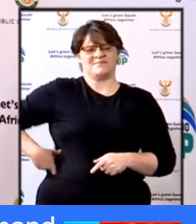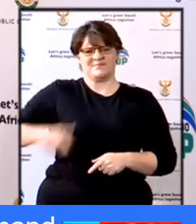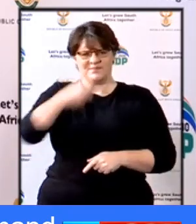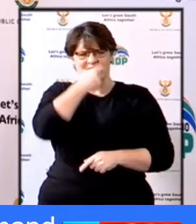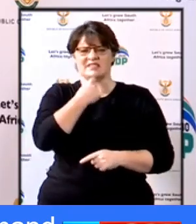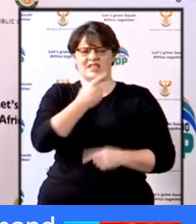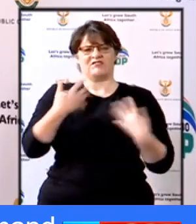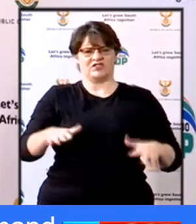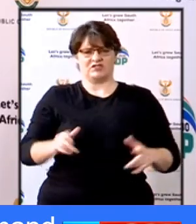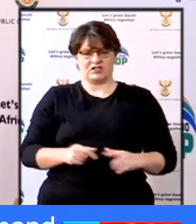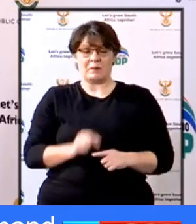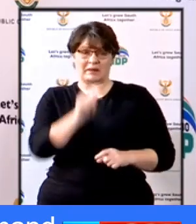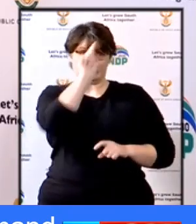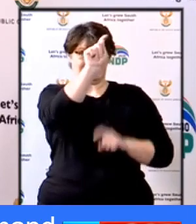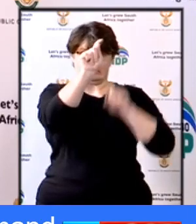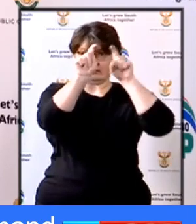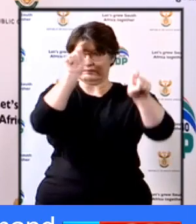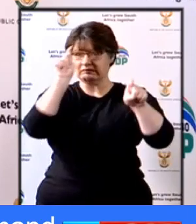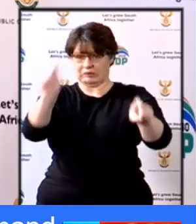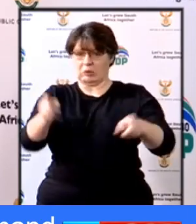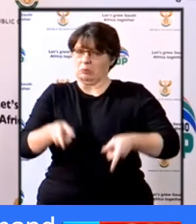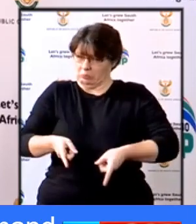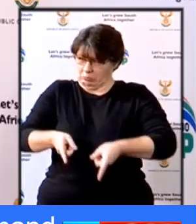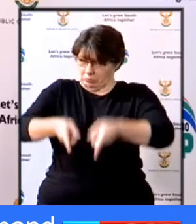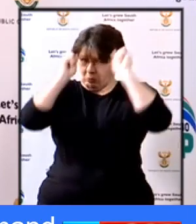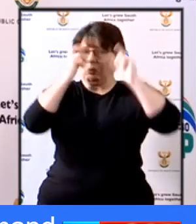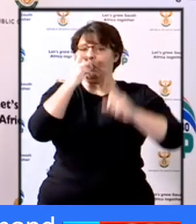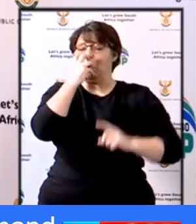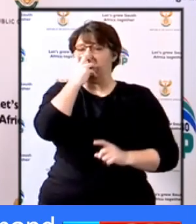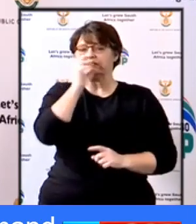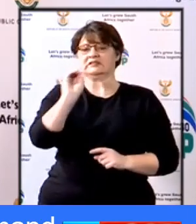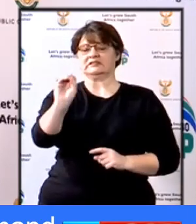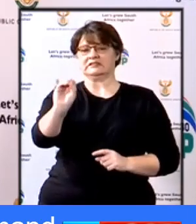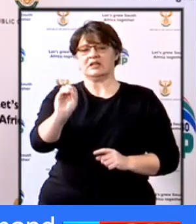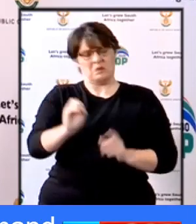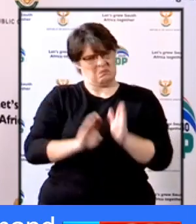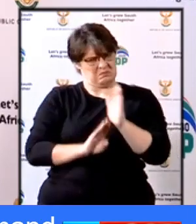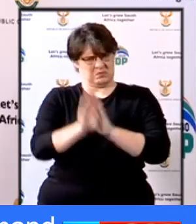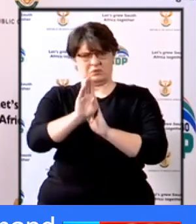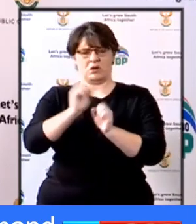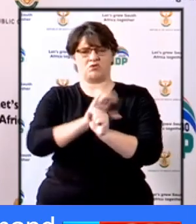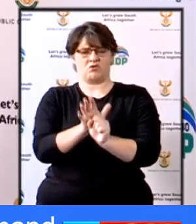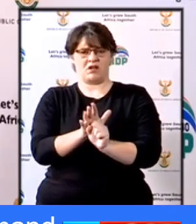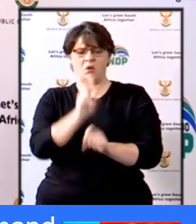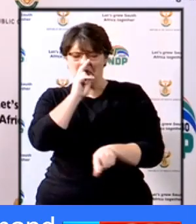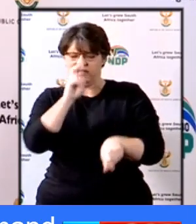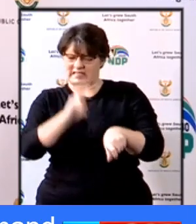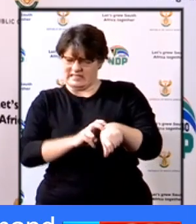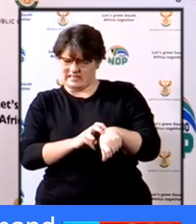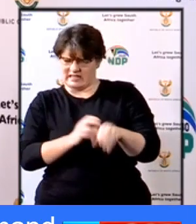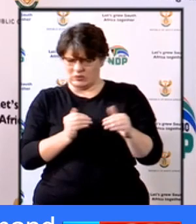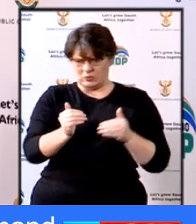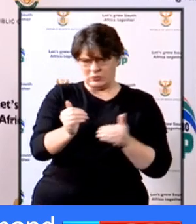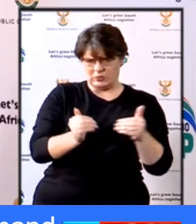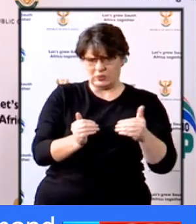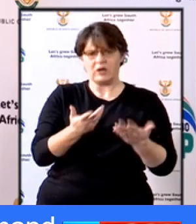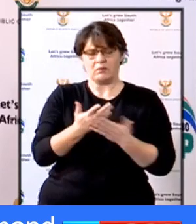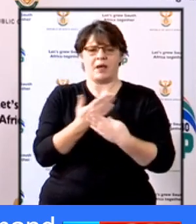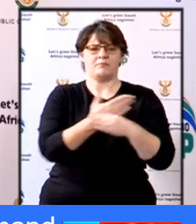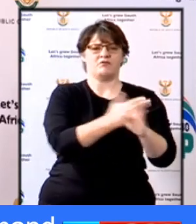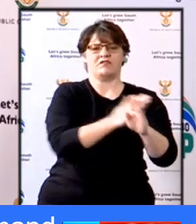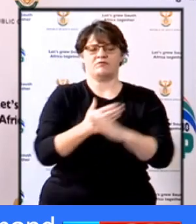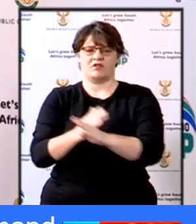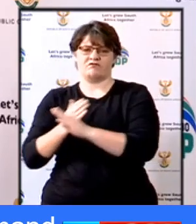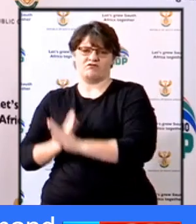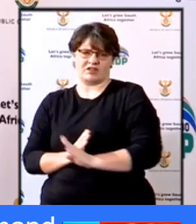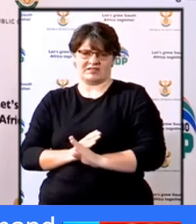some hotspots, we must redouble our efforts so as to further contain and prevent